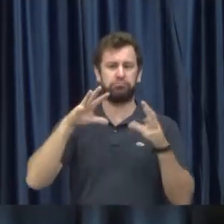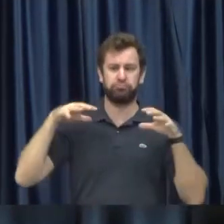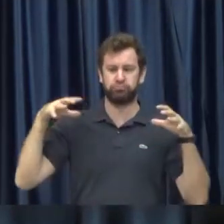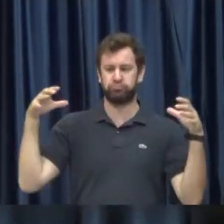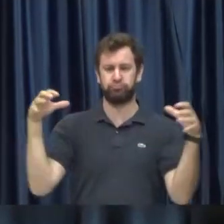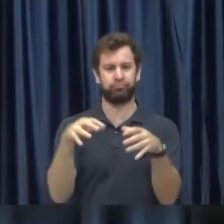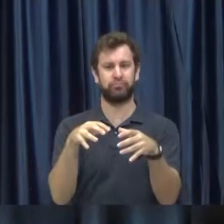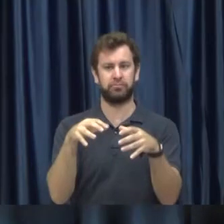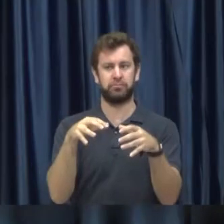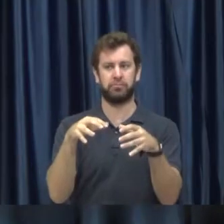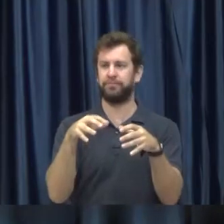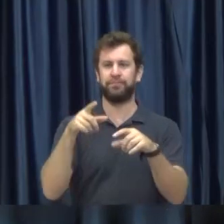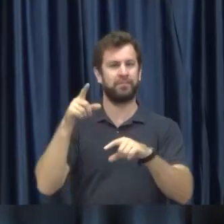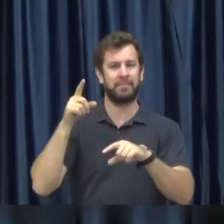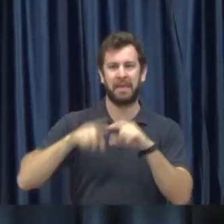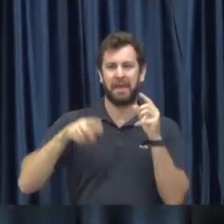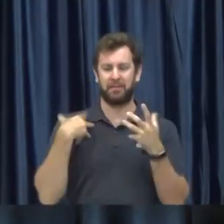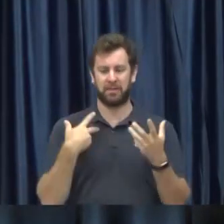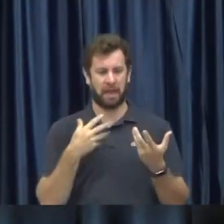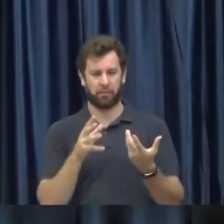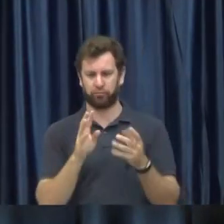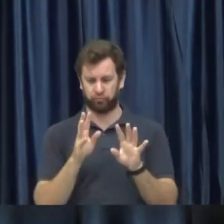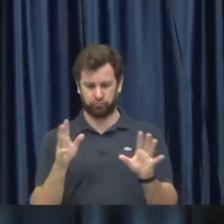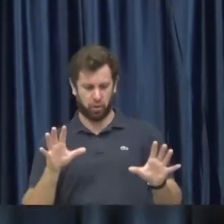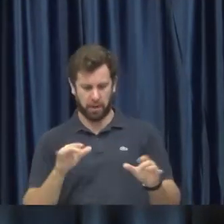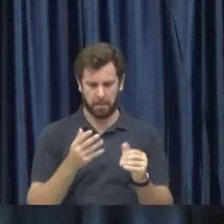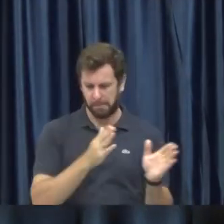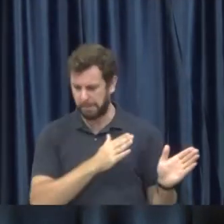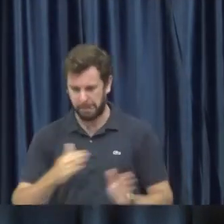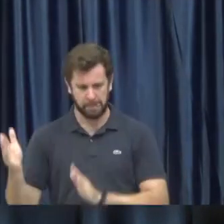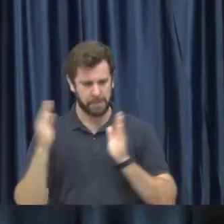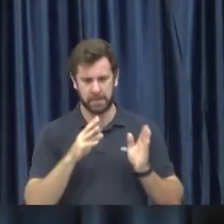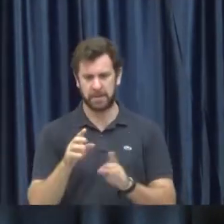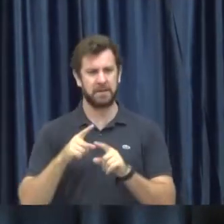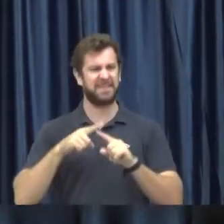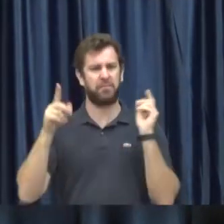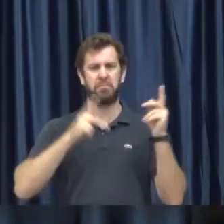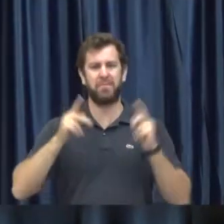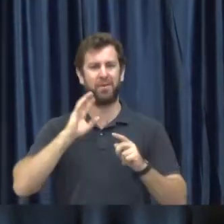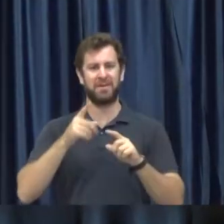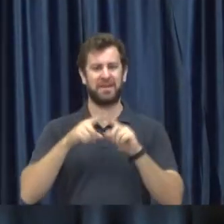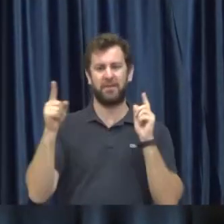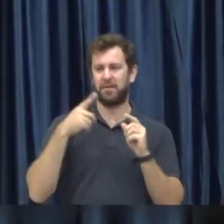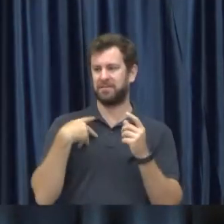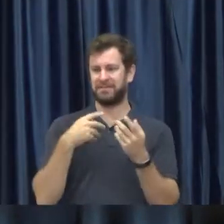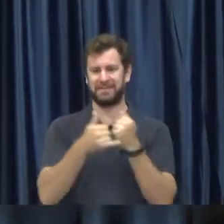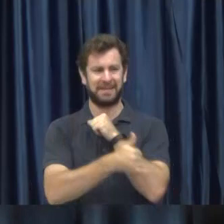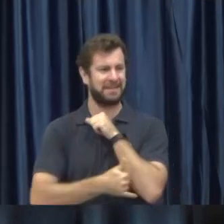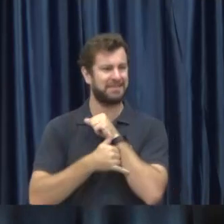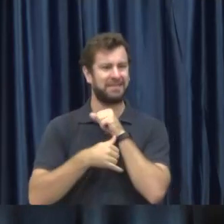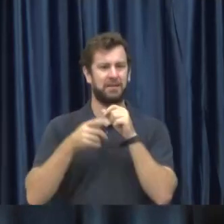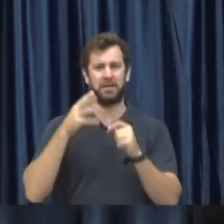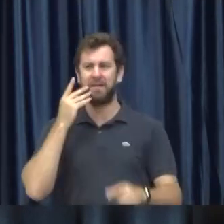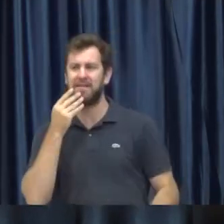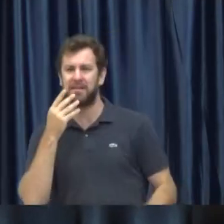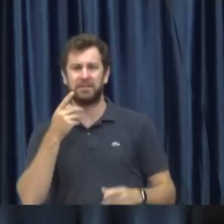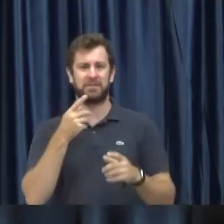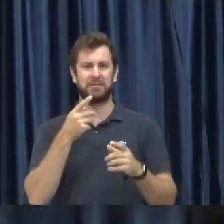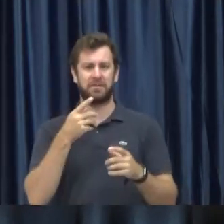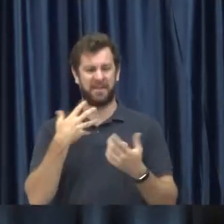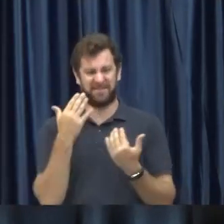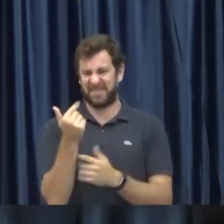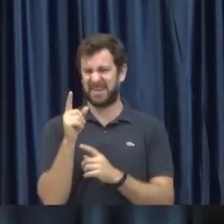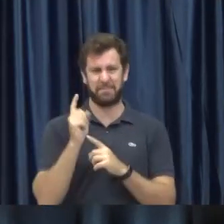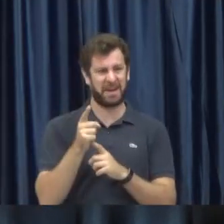marshal so many different people of different colors and nations in 15 minutes. Then